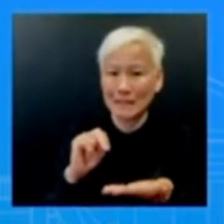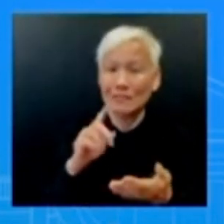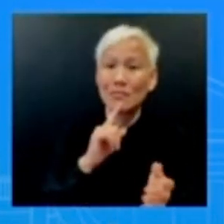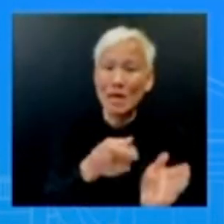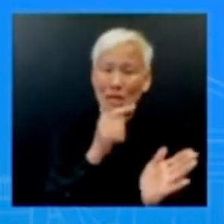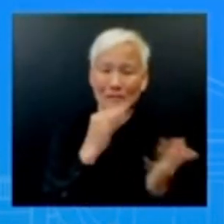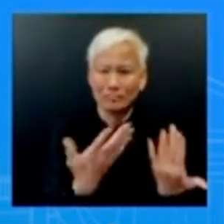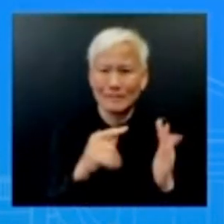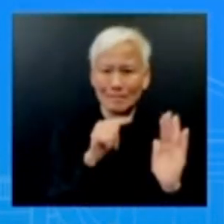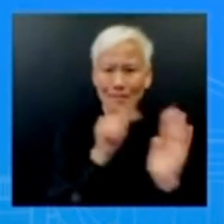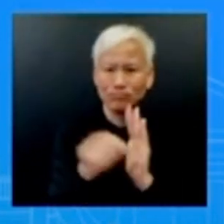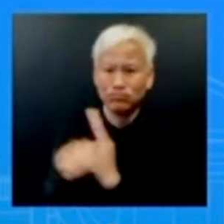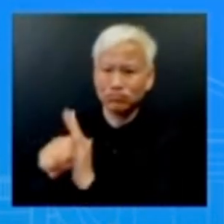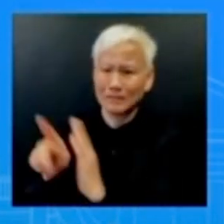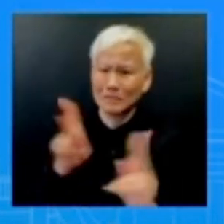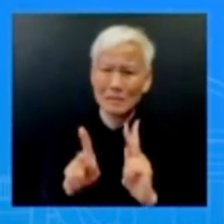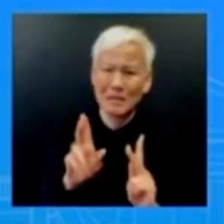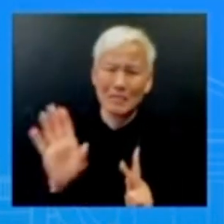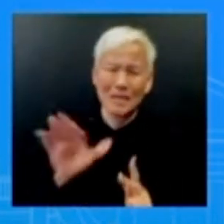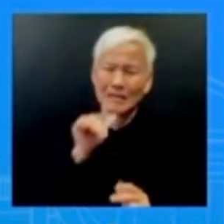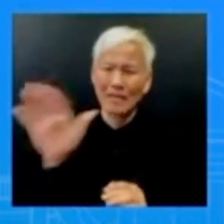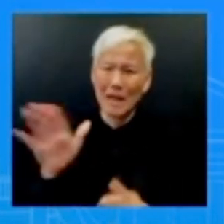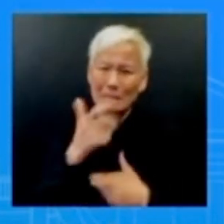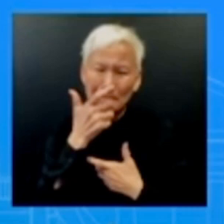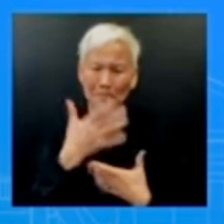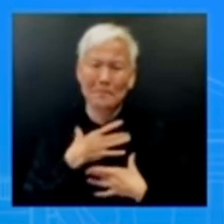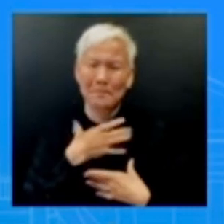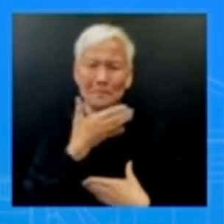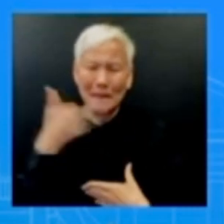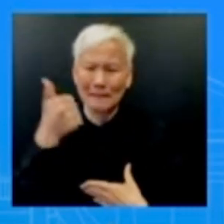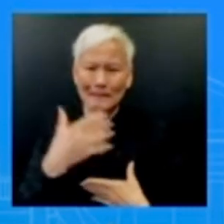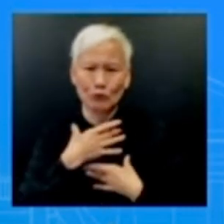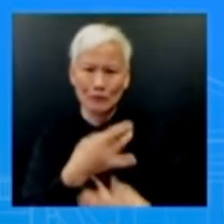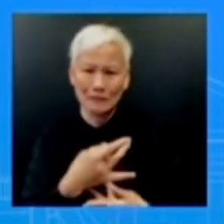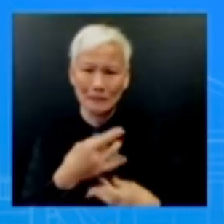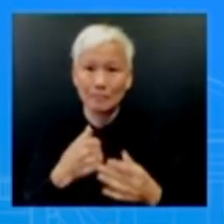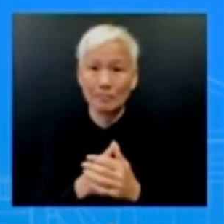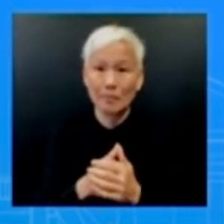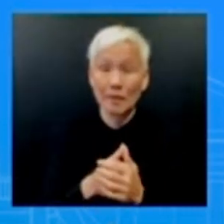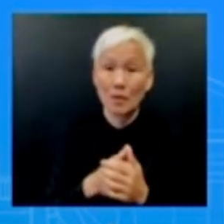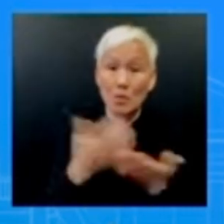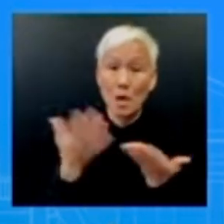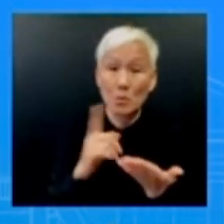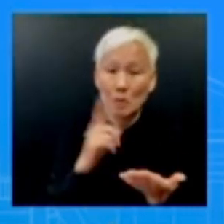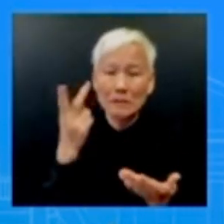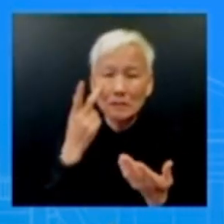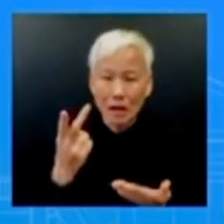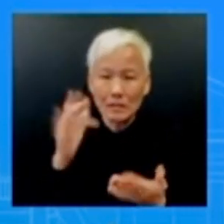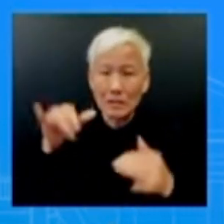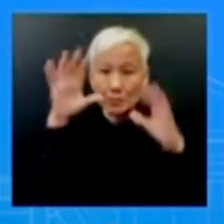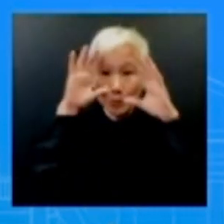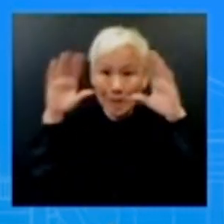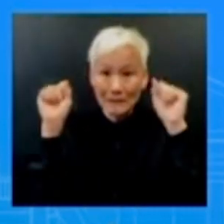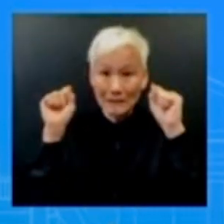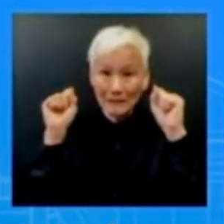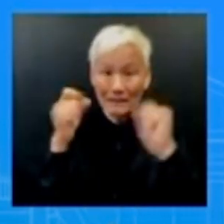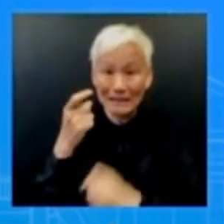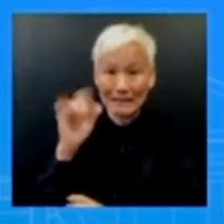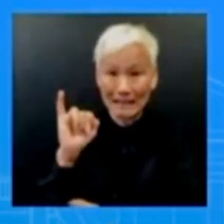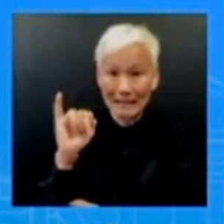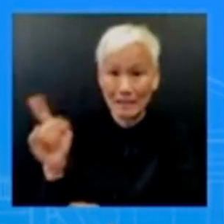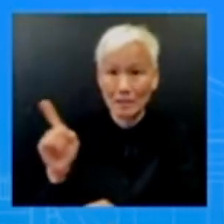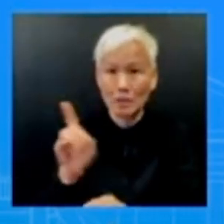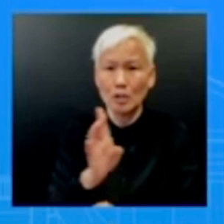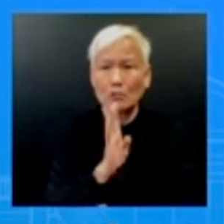run counter to what we've heard President Xi talk about in terms of what his ultimate goal here is. I think he put an op-ed out today talking about